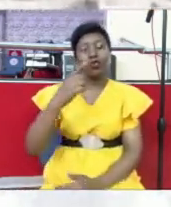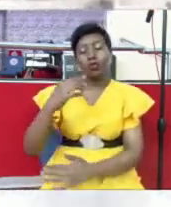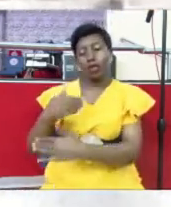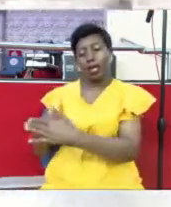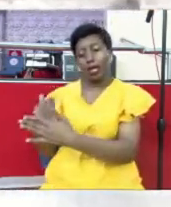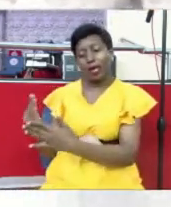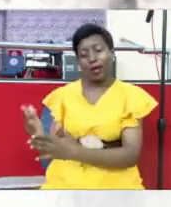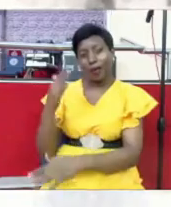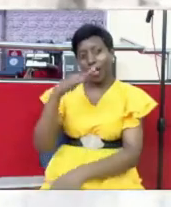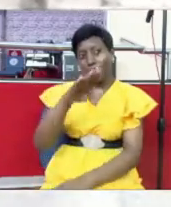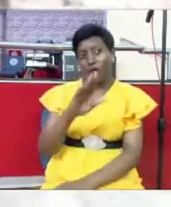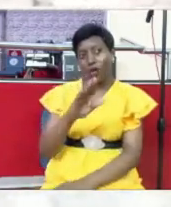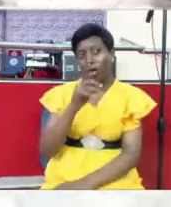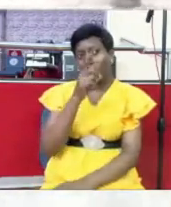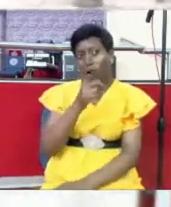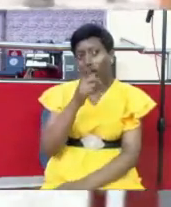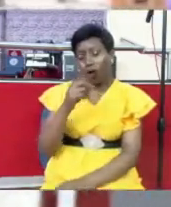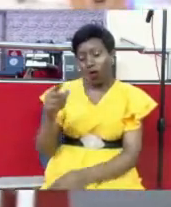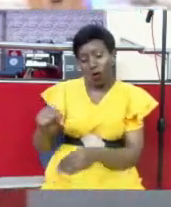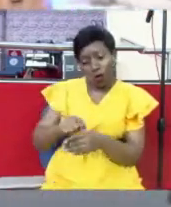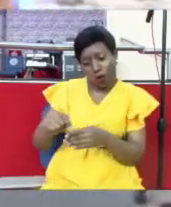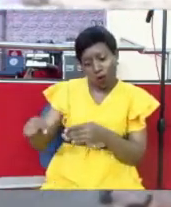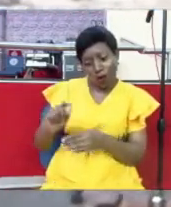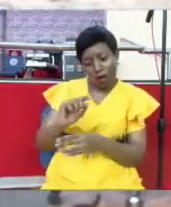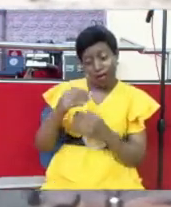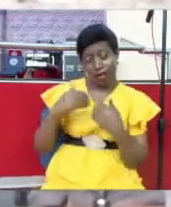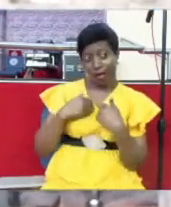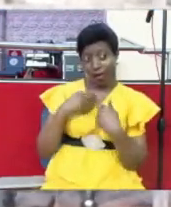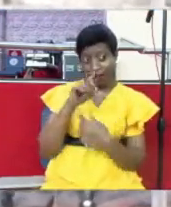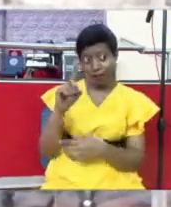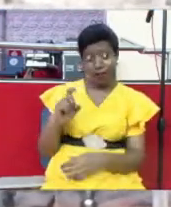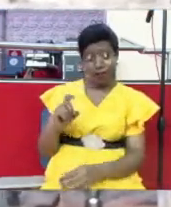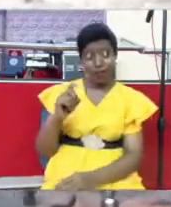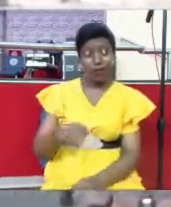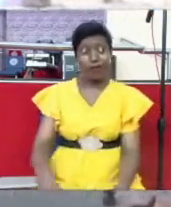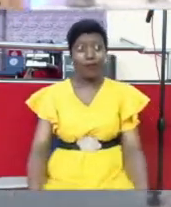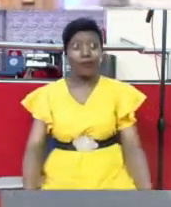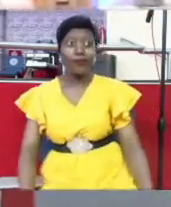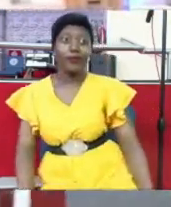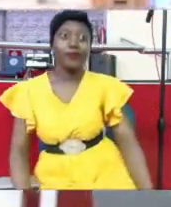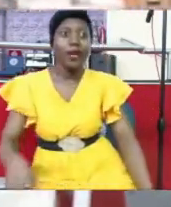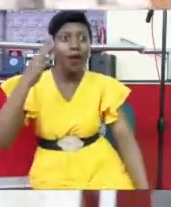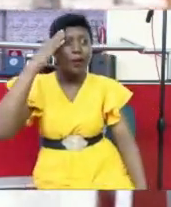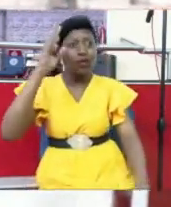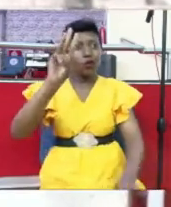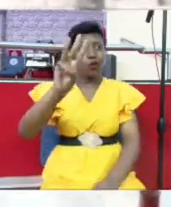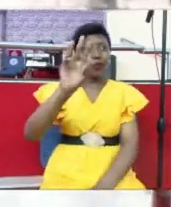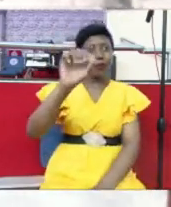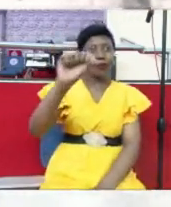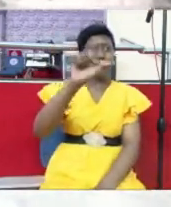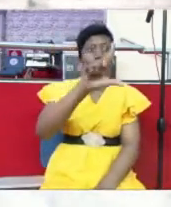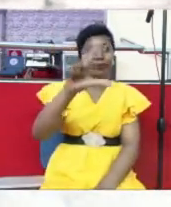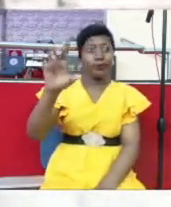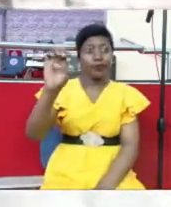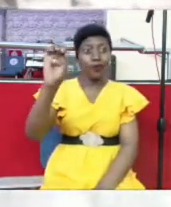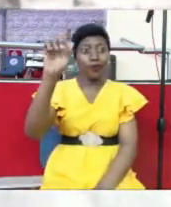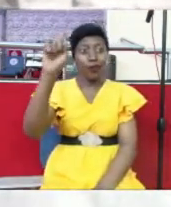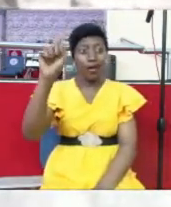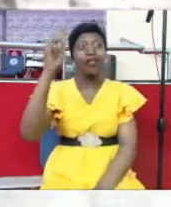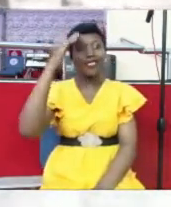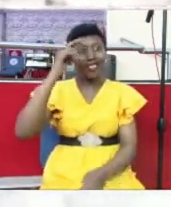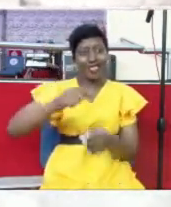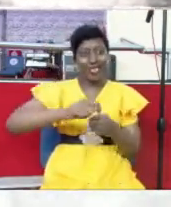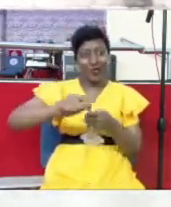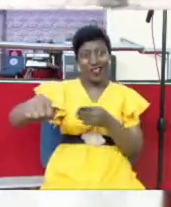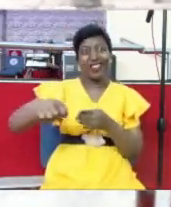come with your wallet? Ulize jirani yako, basi wallet yako ulibeba ama mahali pako pa pesa. Turn to the other one on the other